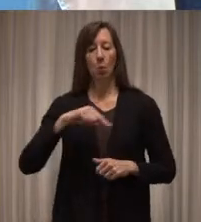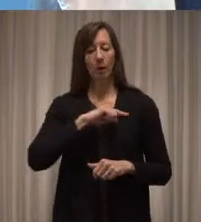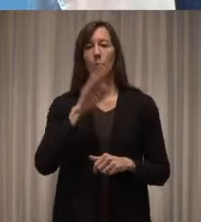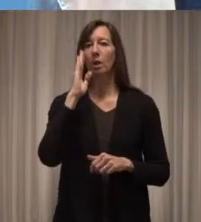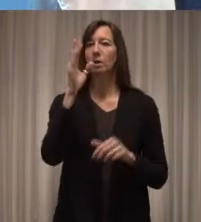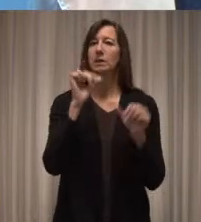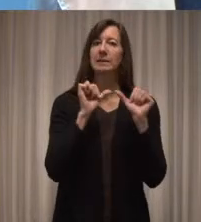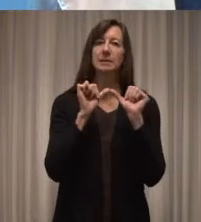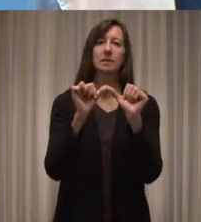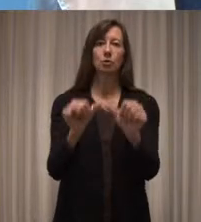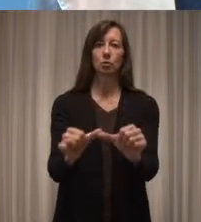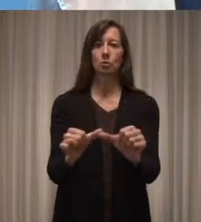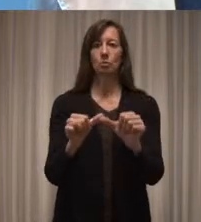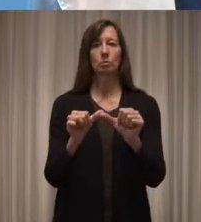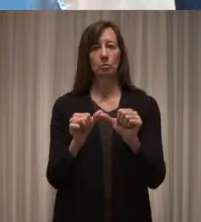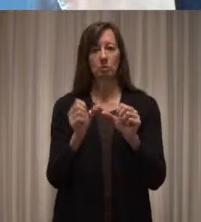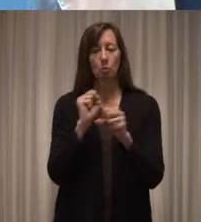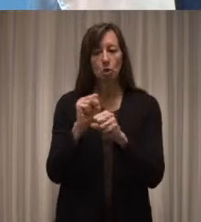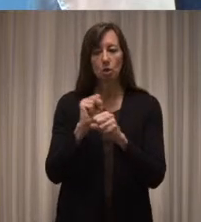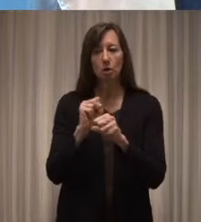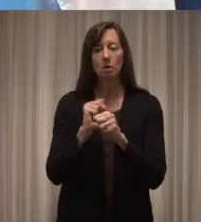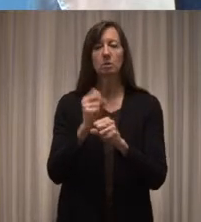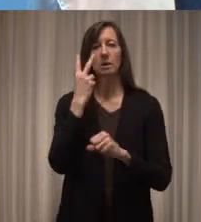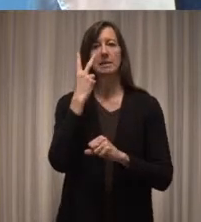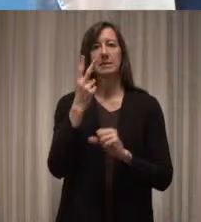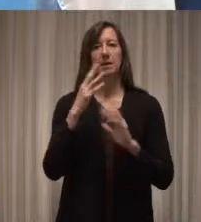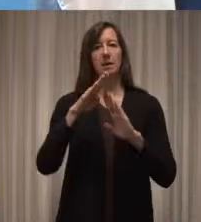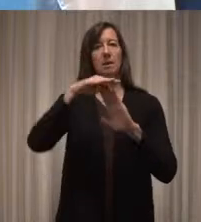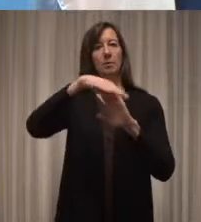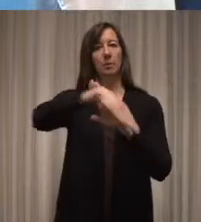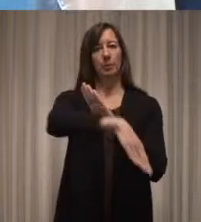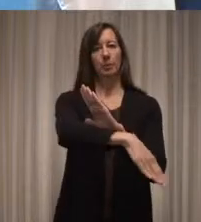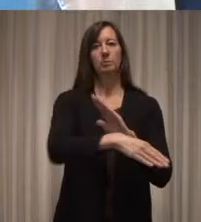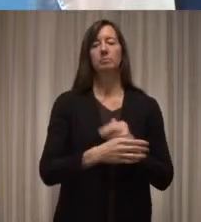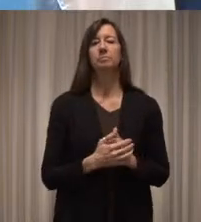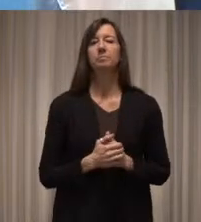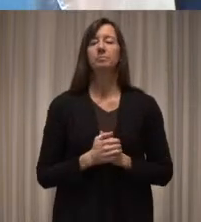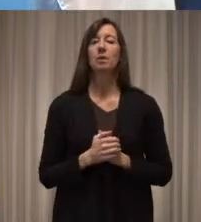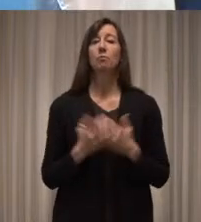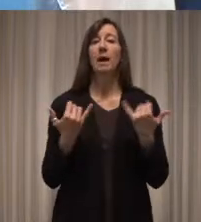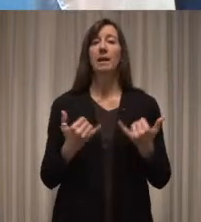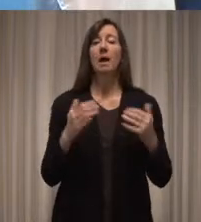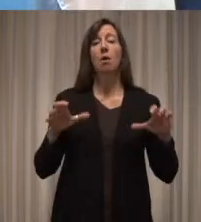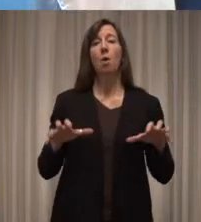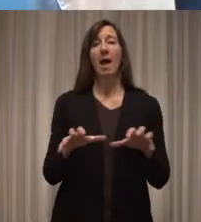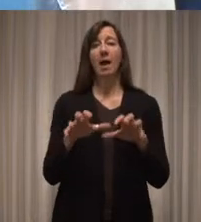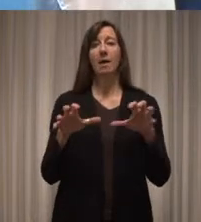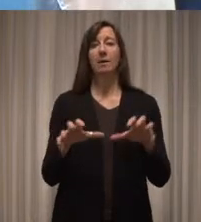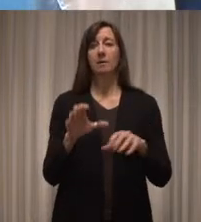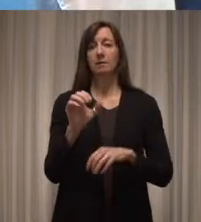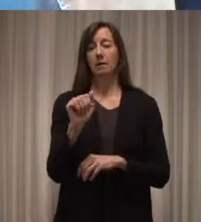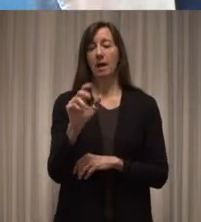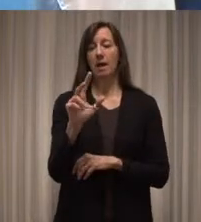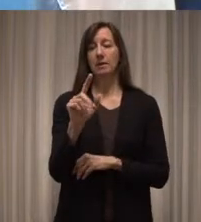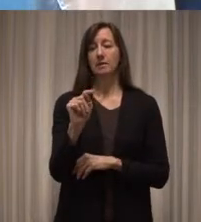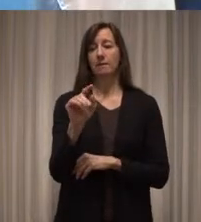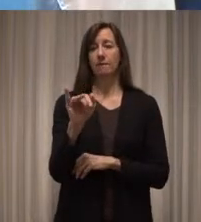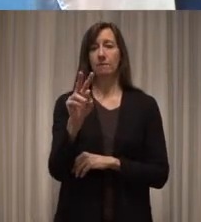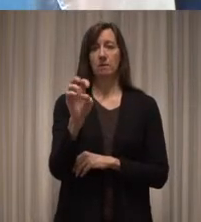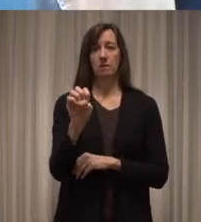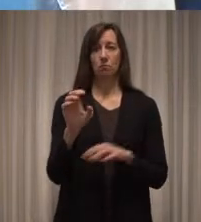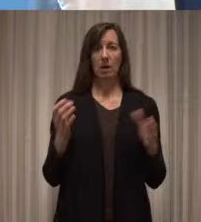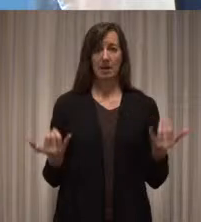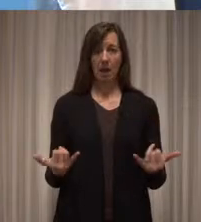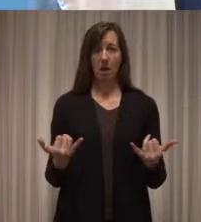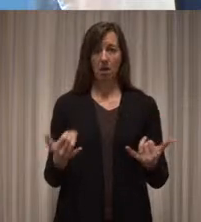continue to see that downward trend. In terms of active cases right now in the county, we're holding steady in this